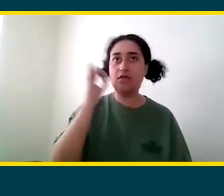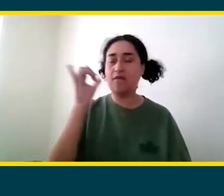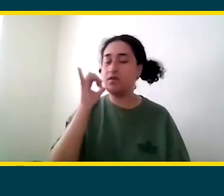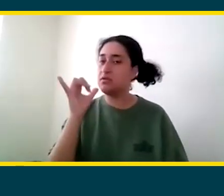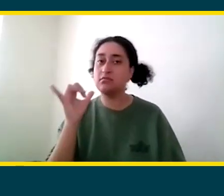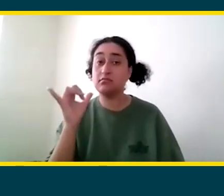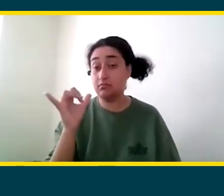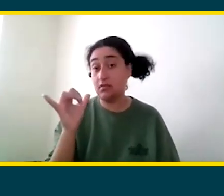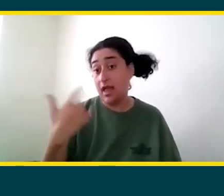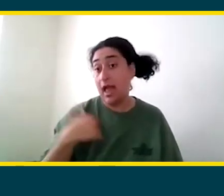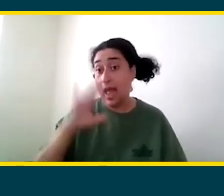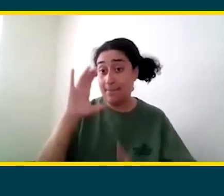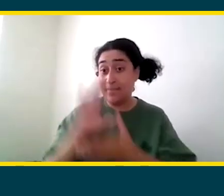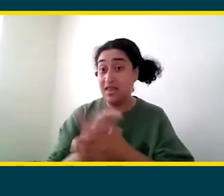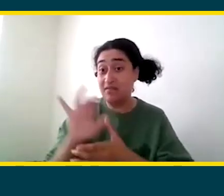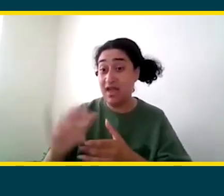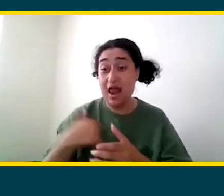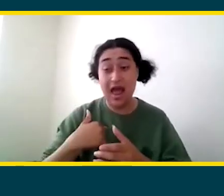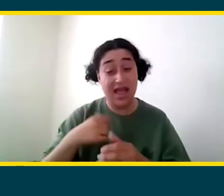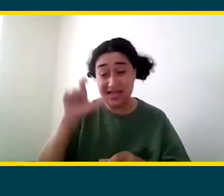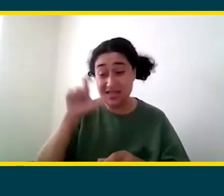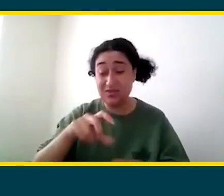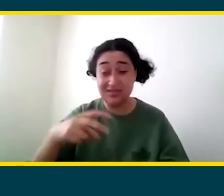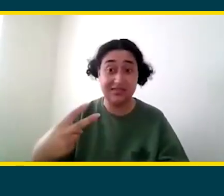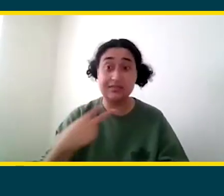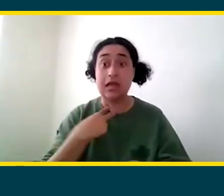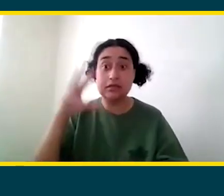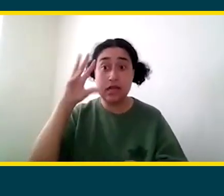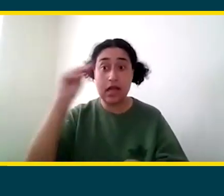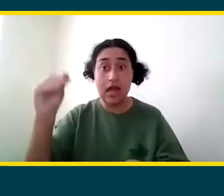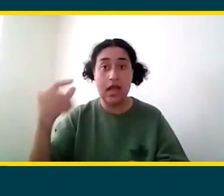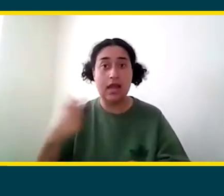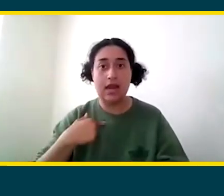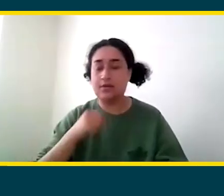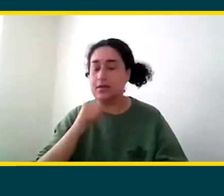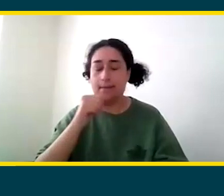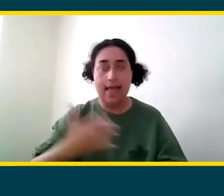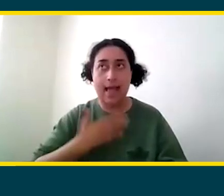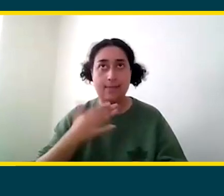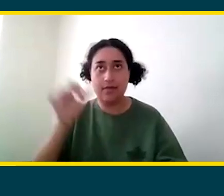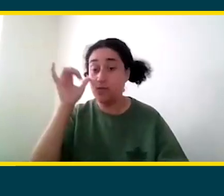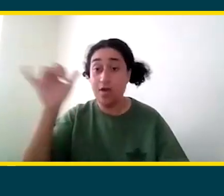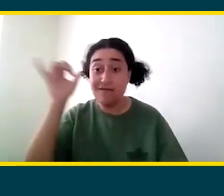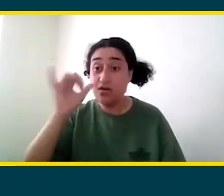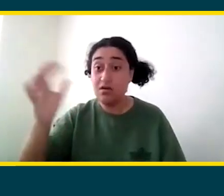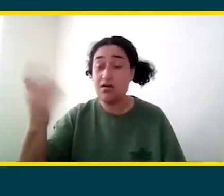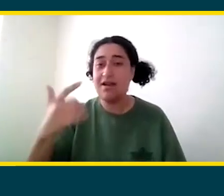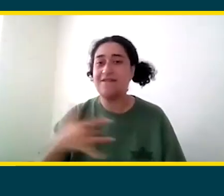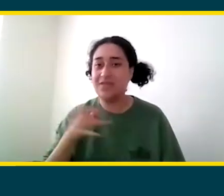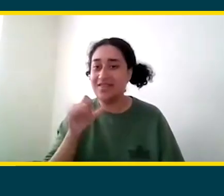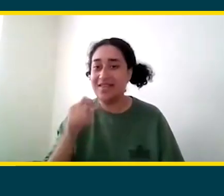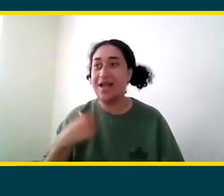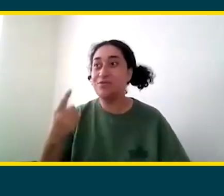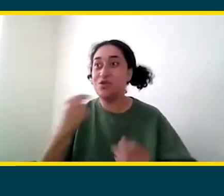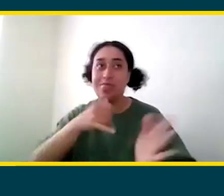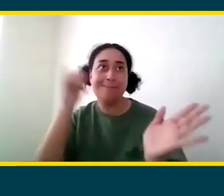I've believed that for so long in my life that I was stuck as a guy and I was going to be unhappy for the rest of my life. And I feel like I'm doing the